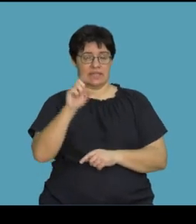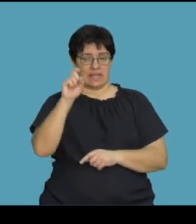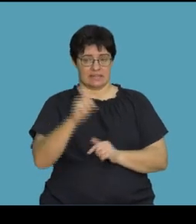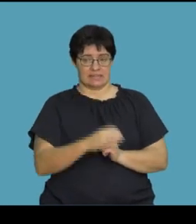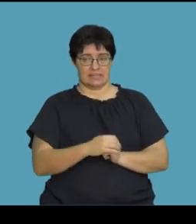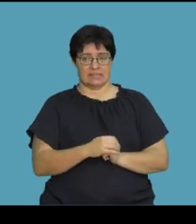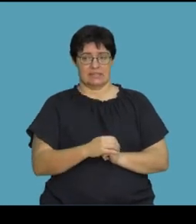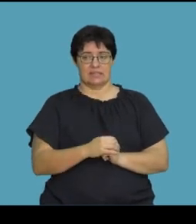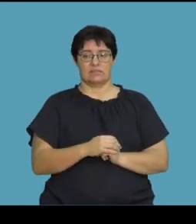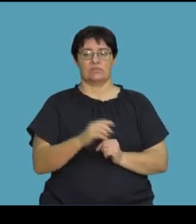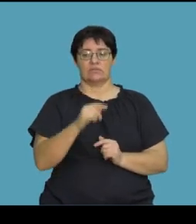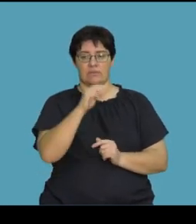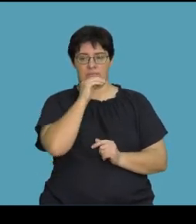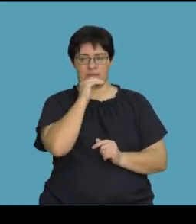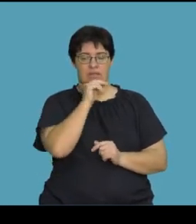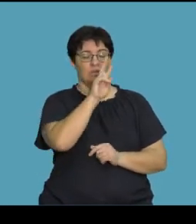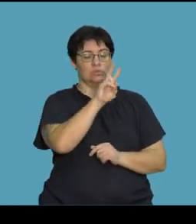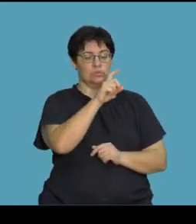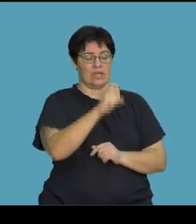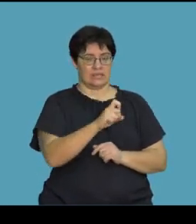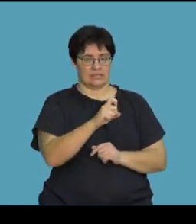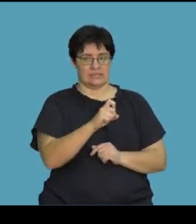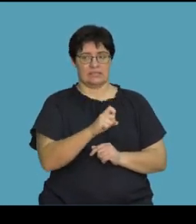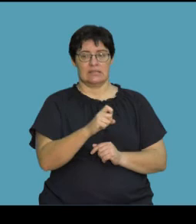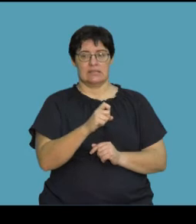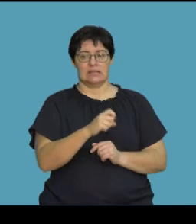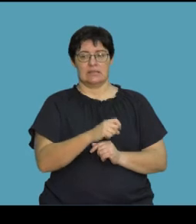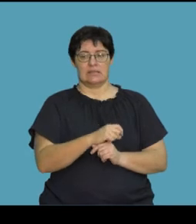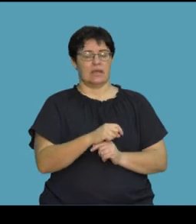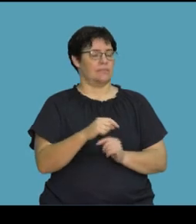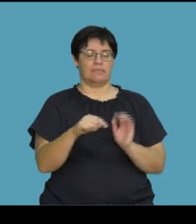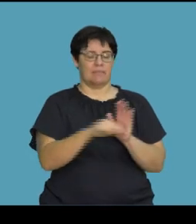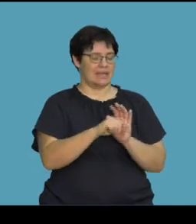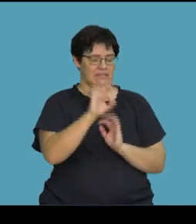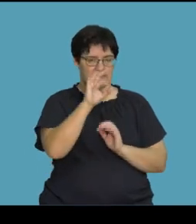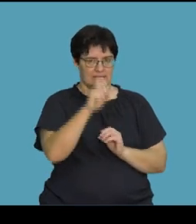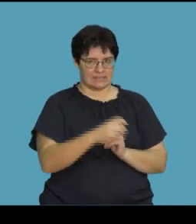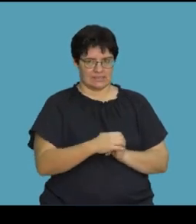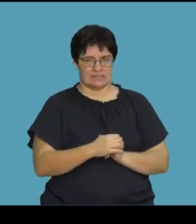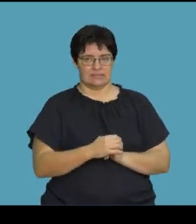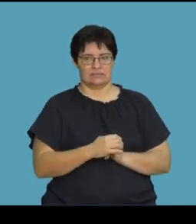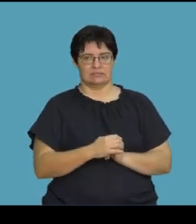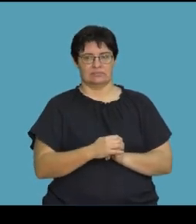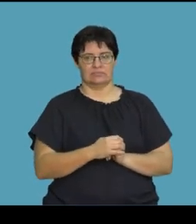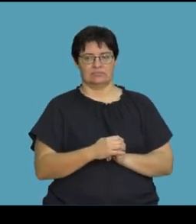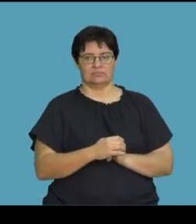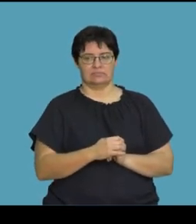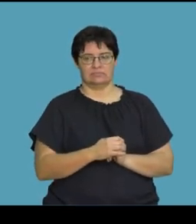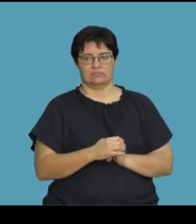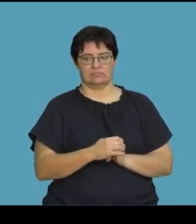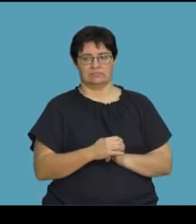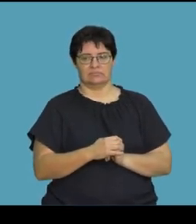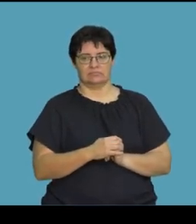3x, and this will be 2x plus 3 minus 3x, that is. So this will